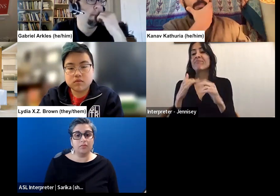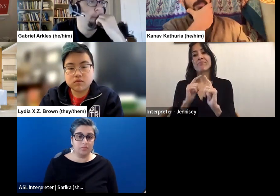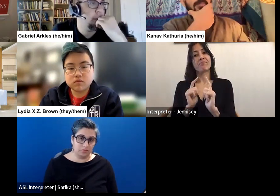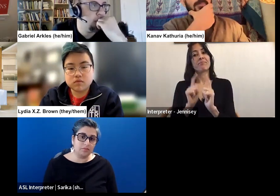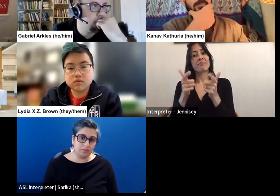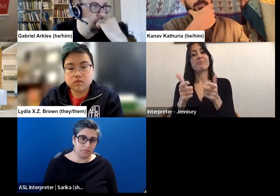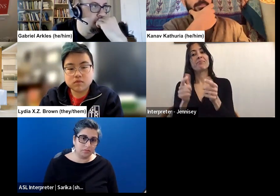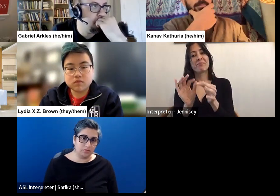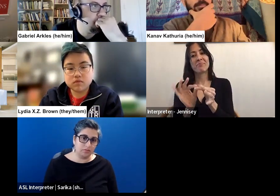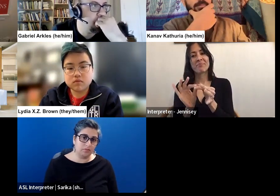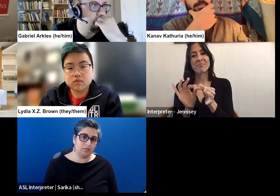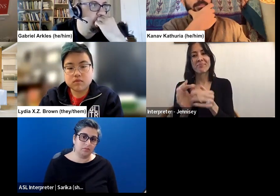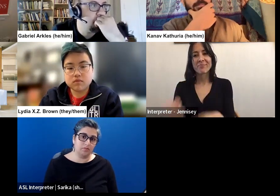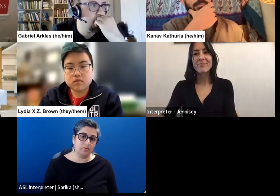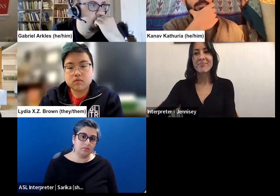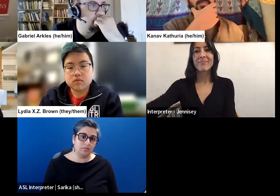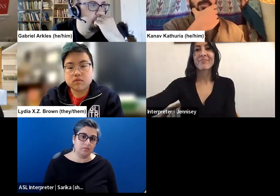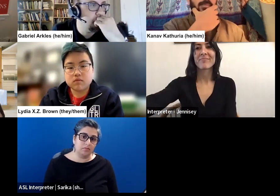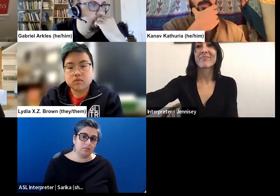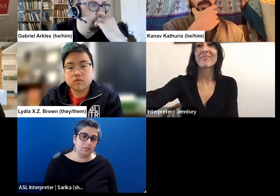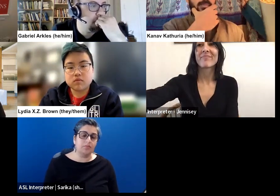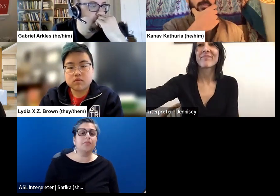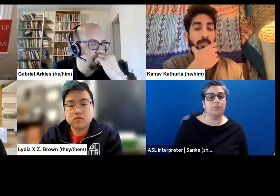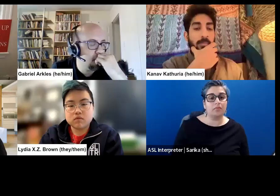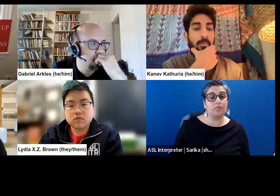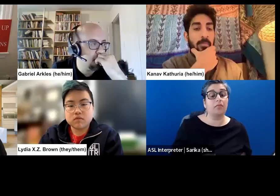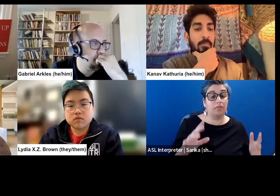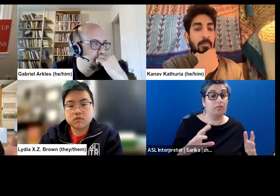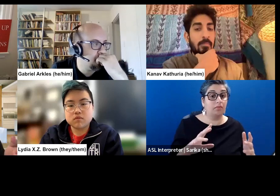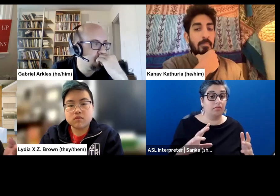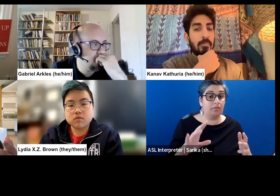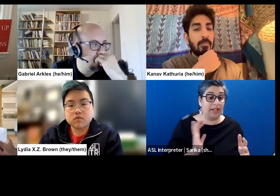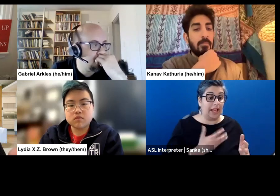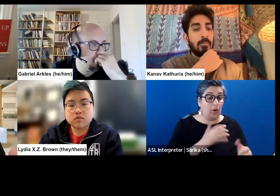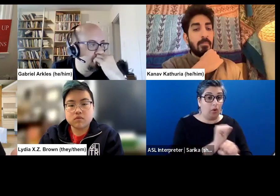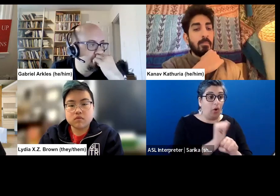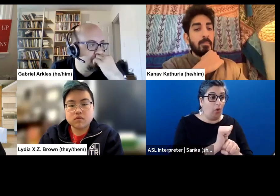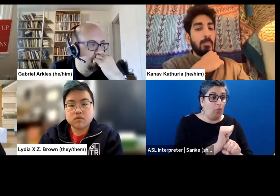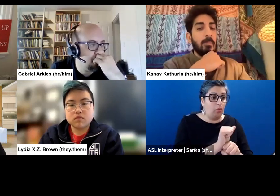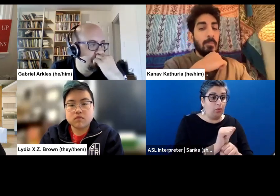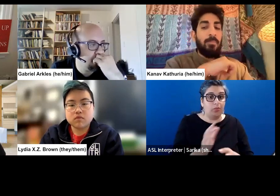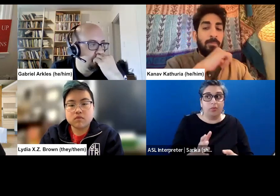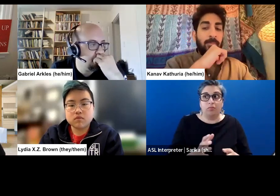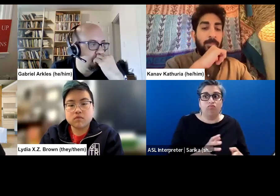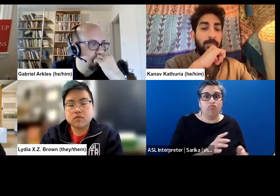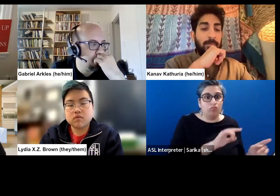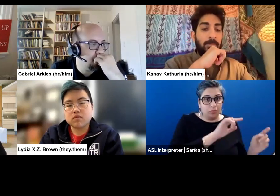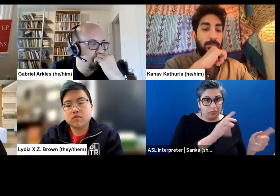systems of the trauma to prison pipeline is being unhoused. So we started taking our work to the shelters where unhoused women